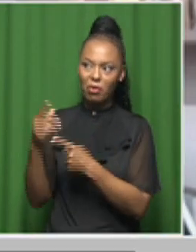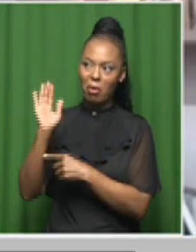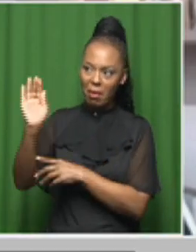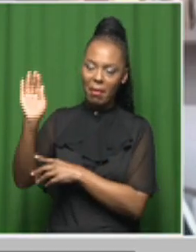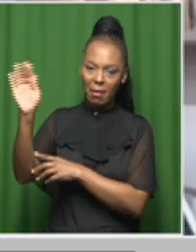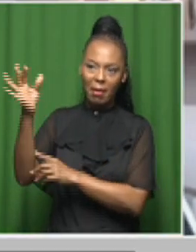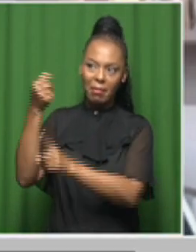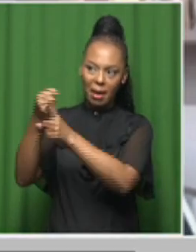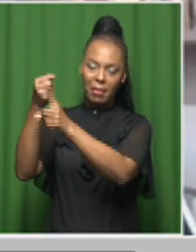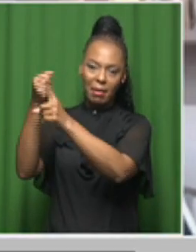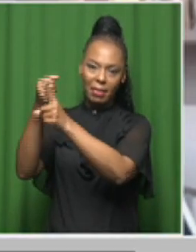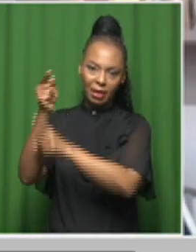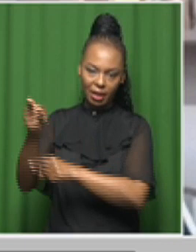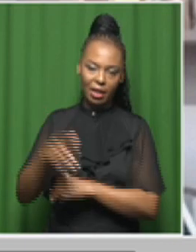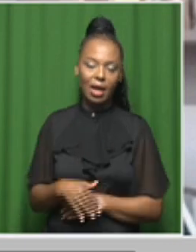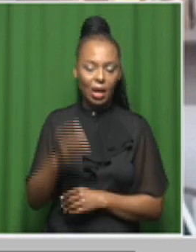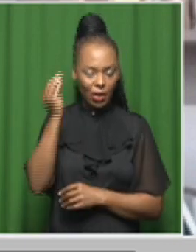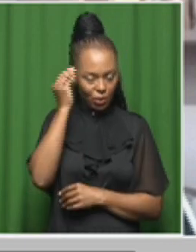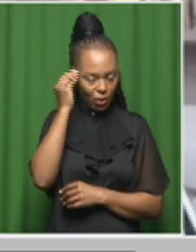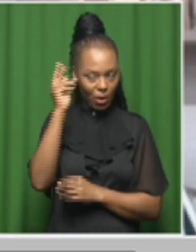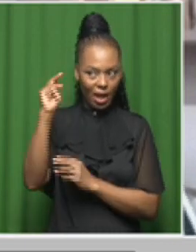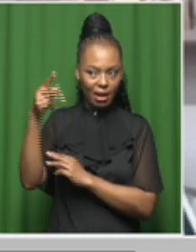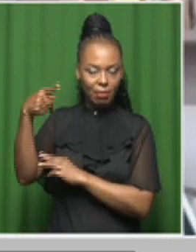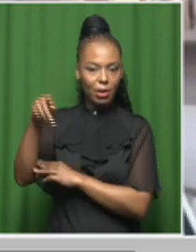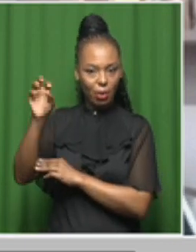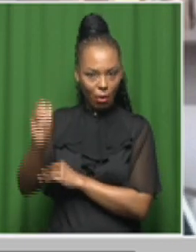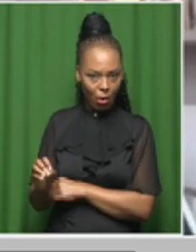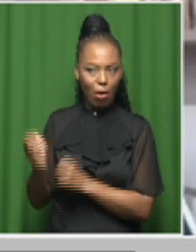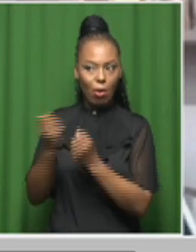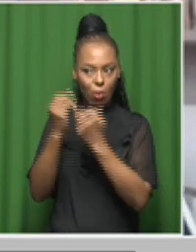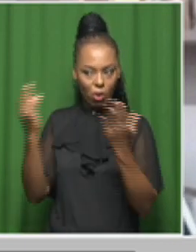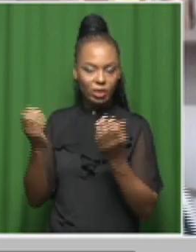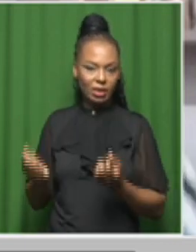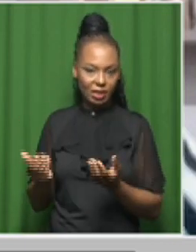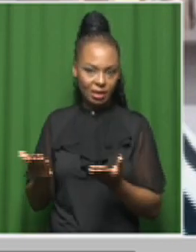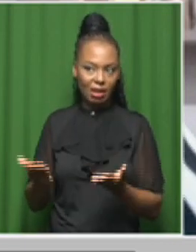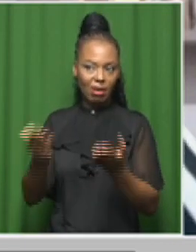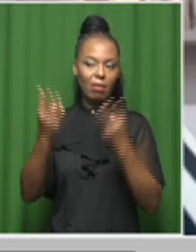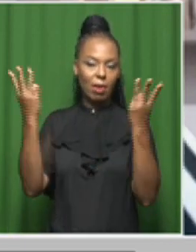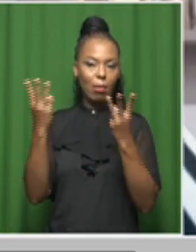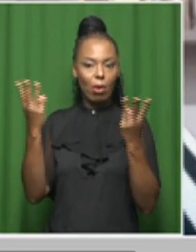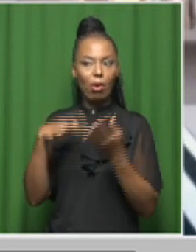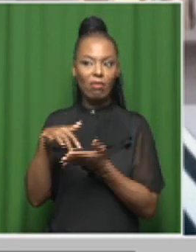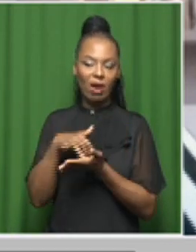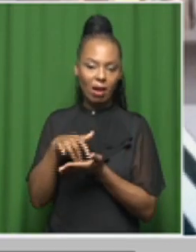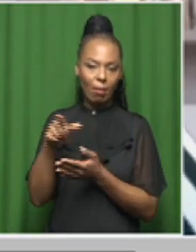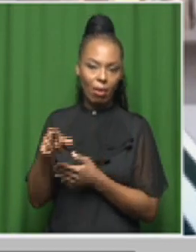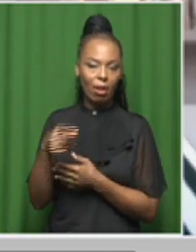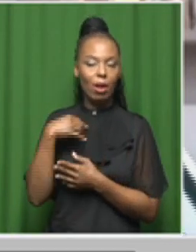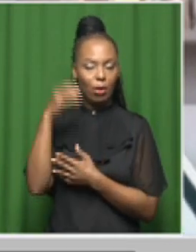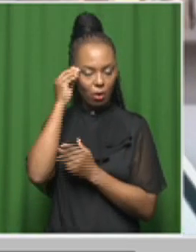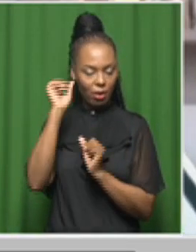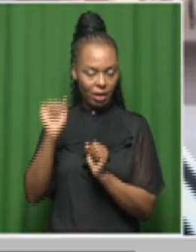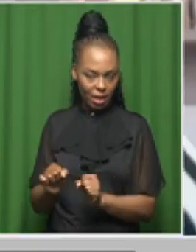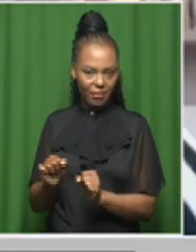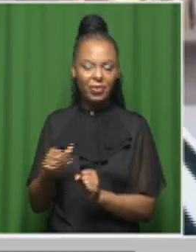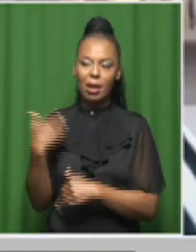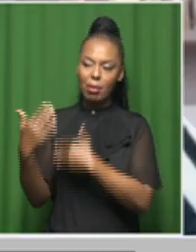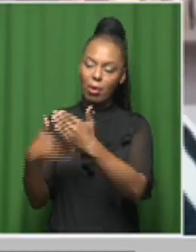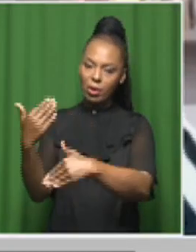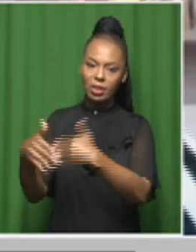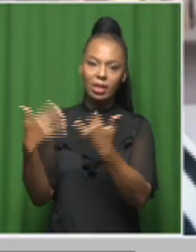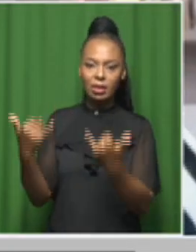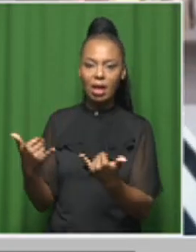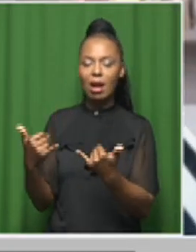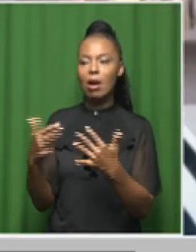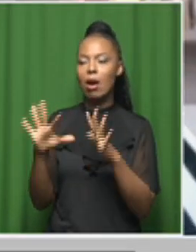that non-profit organizations provide much needed services to the vulnerable. Let's talk about the processes and how much